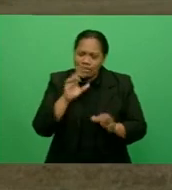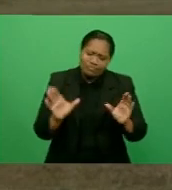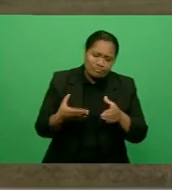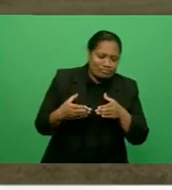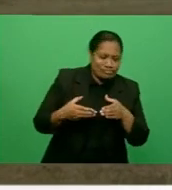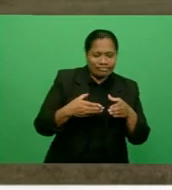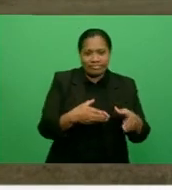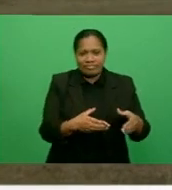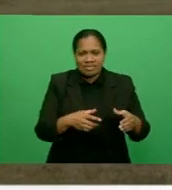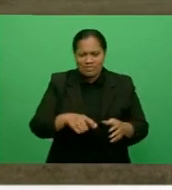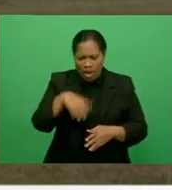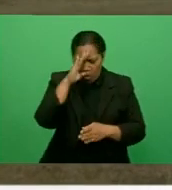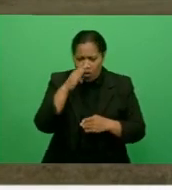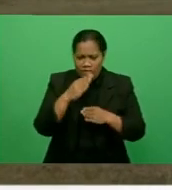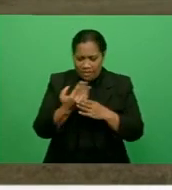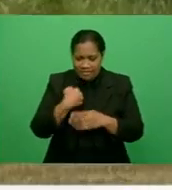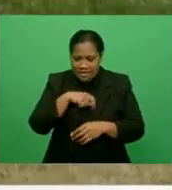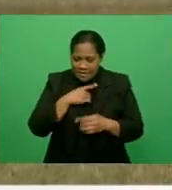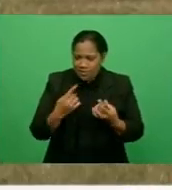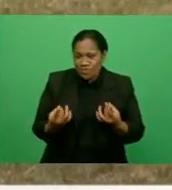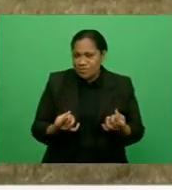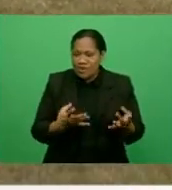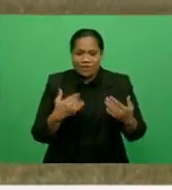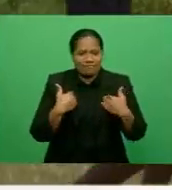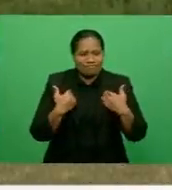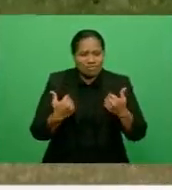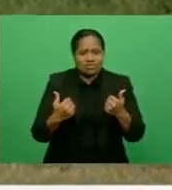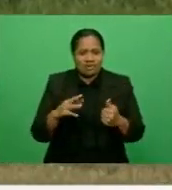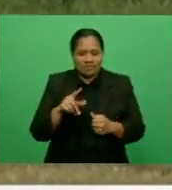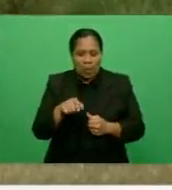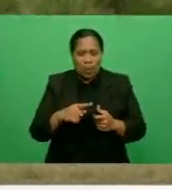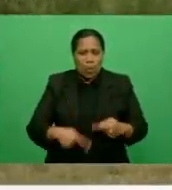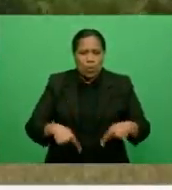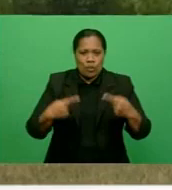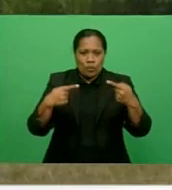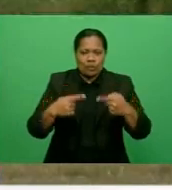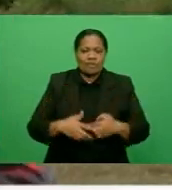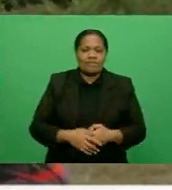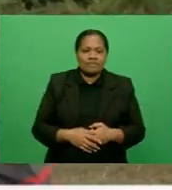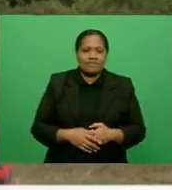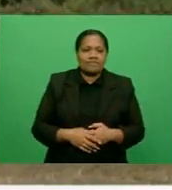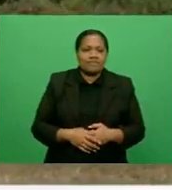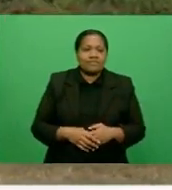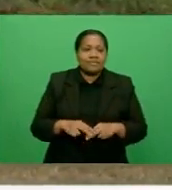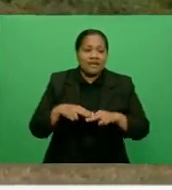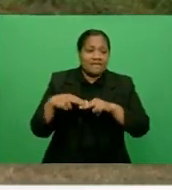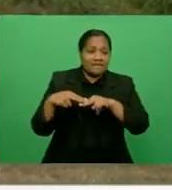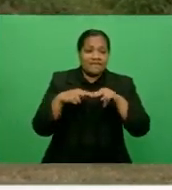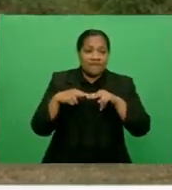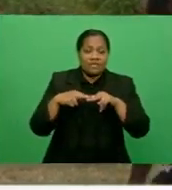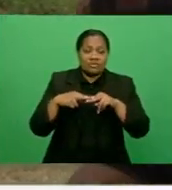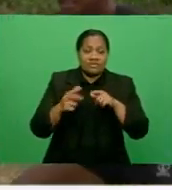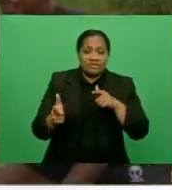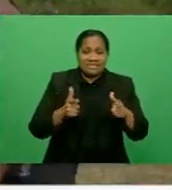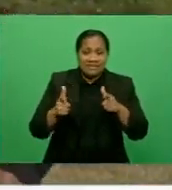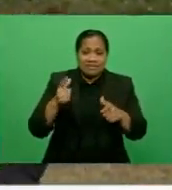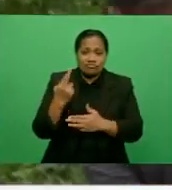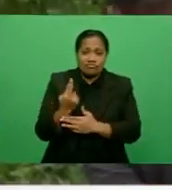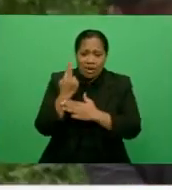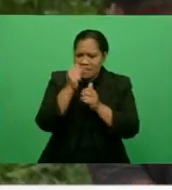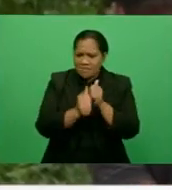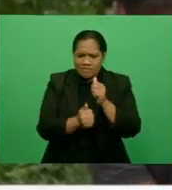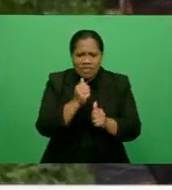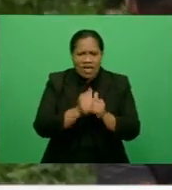we're preparing well for it. Laced with Fiji Sevens rep and brothers Sevoloni Modena